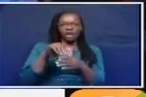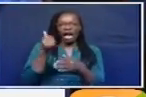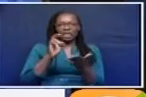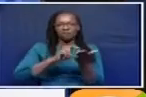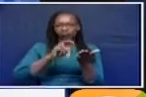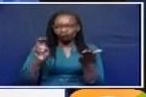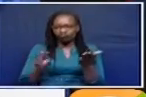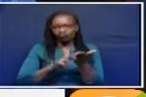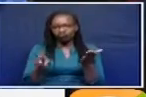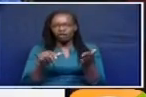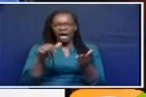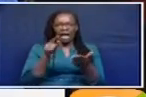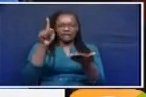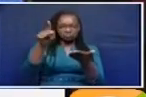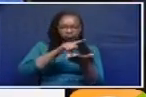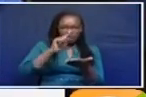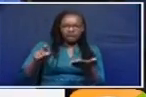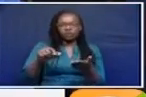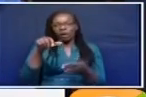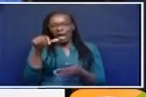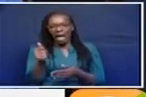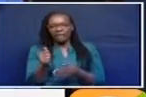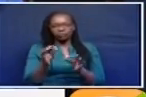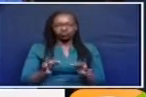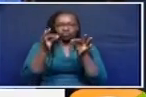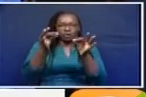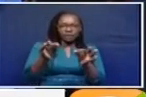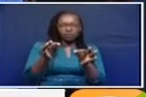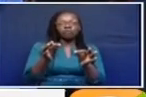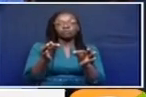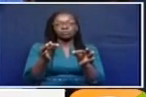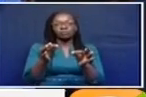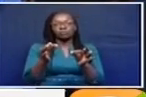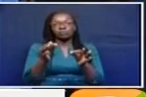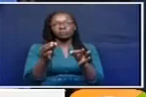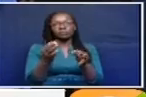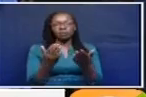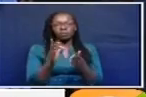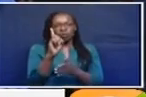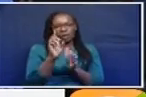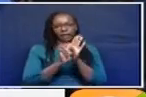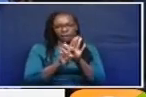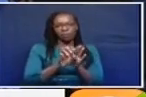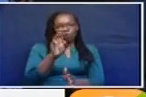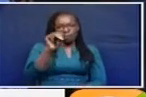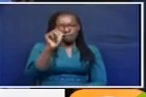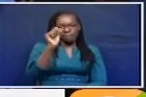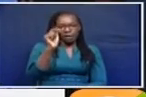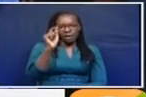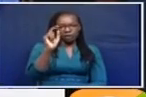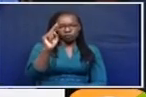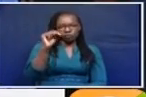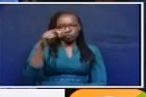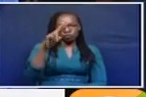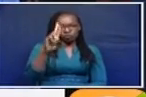cancellation of the exercise in some areas, key among them being Matungu constituency, where the National